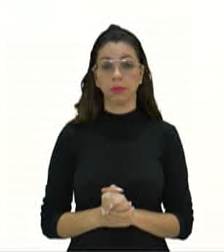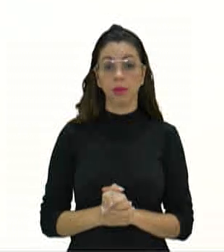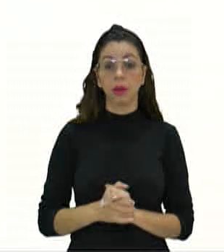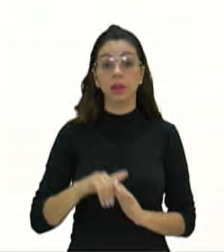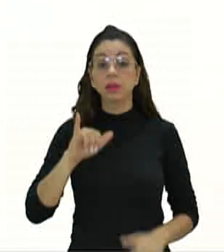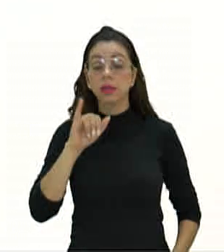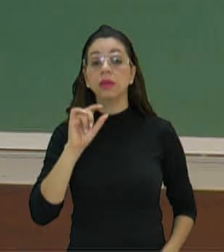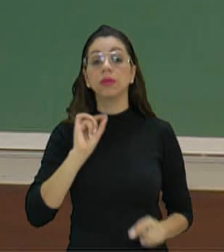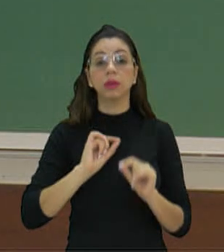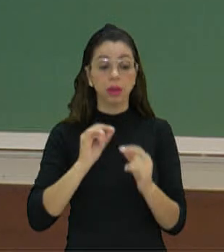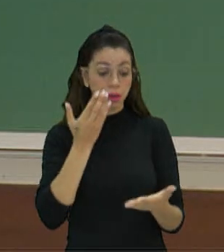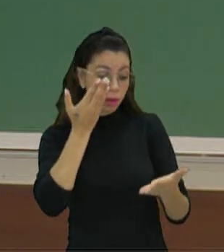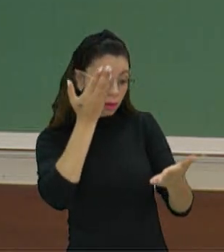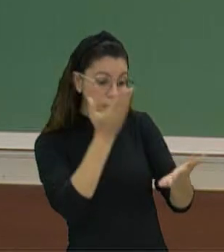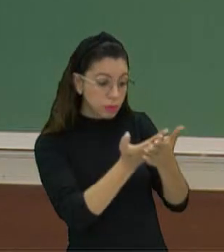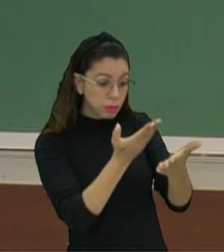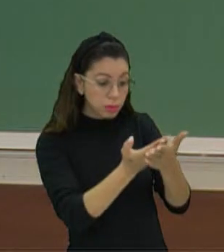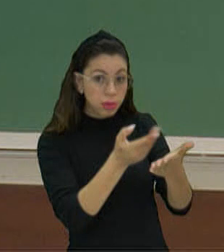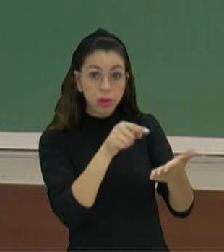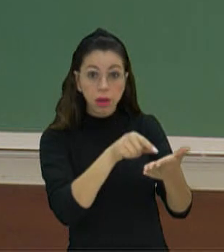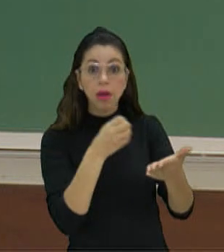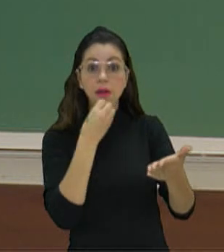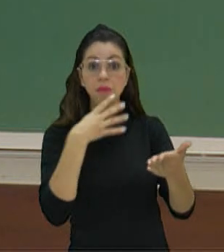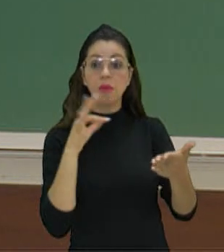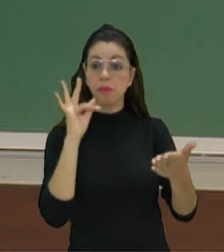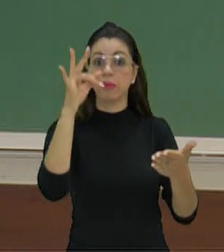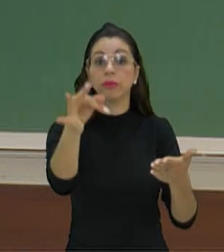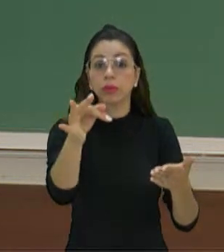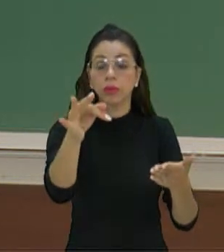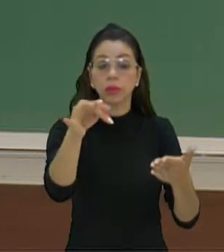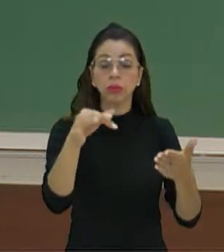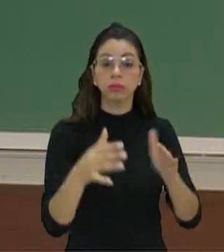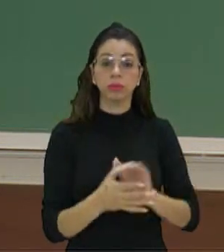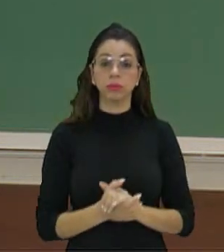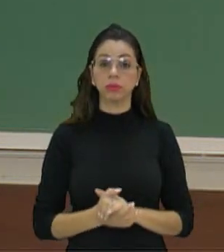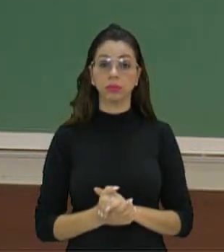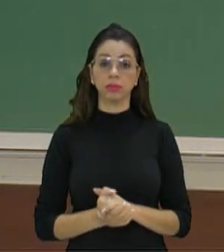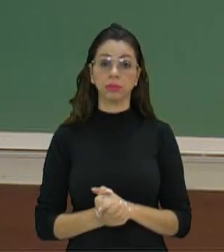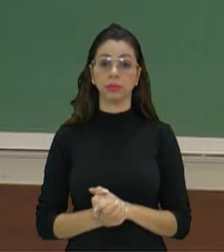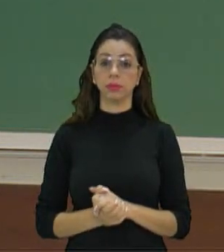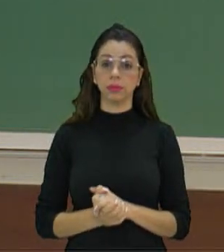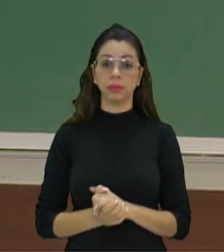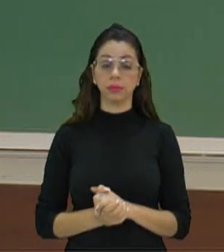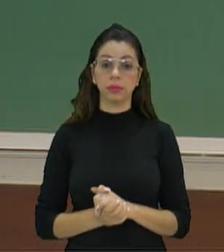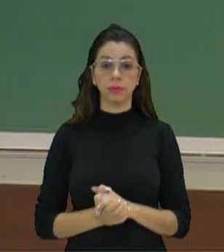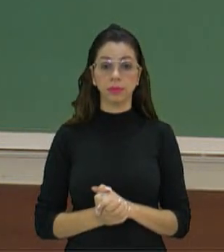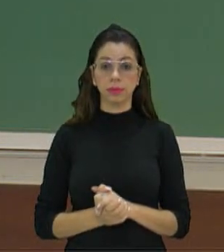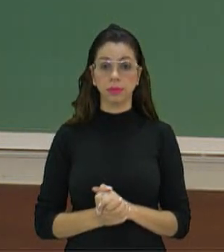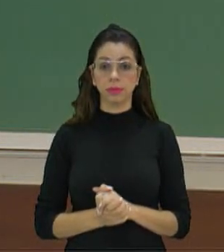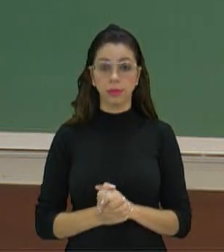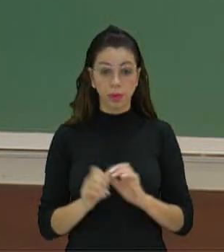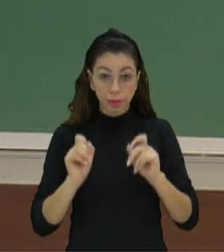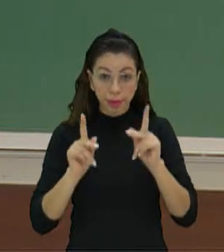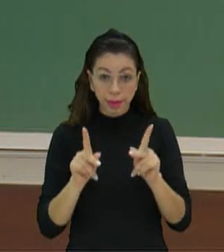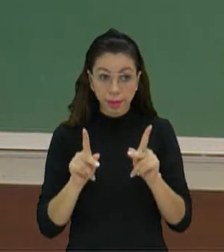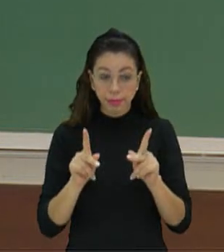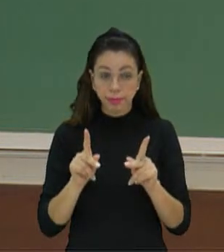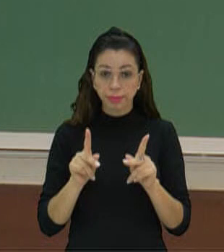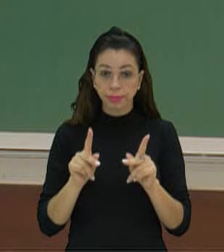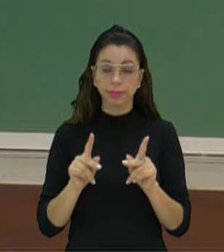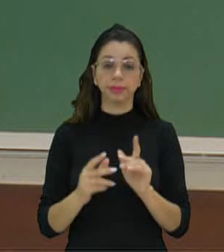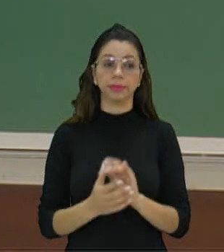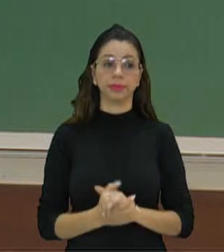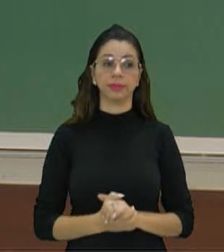é uma arma para isso, para esse teu futuro? Yes, it is or no, it isn't. Ok?